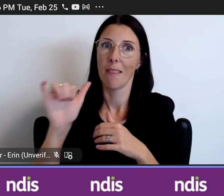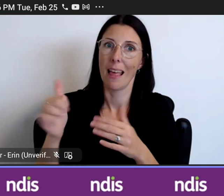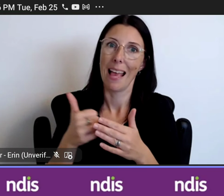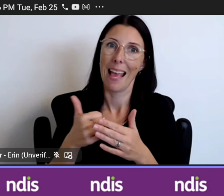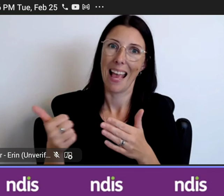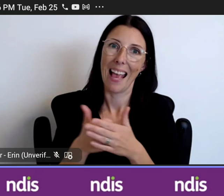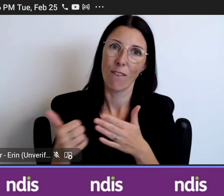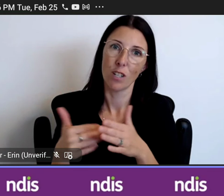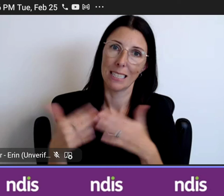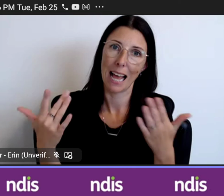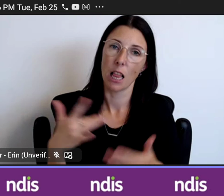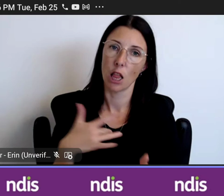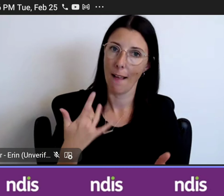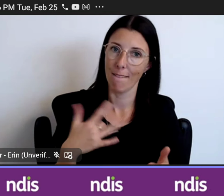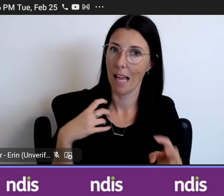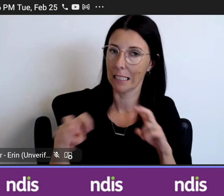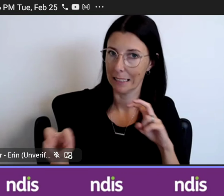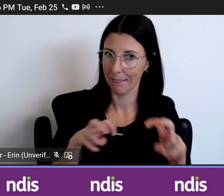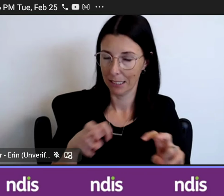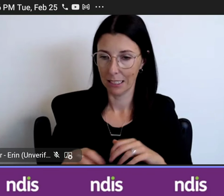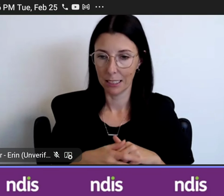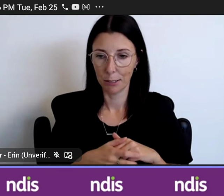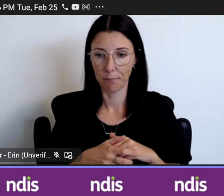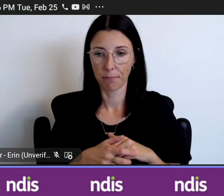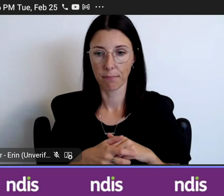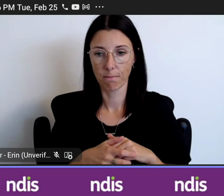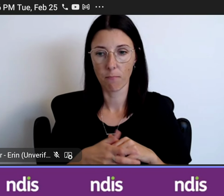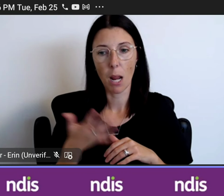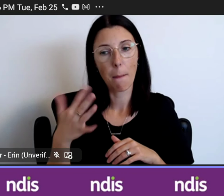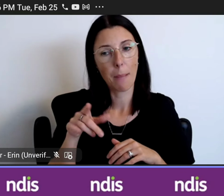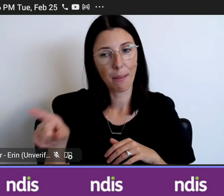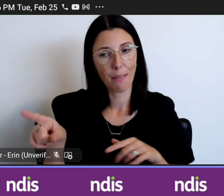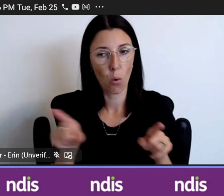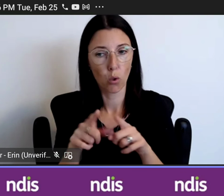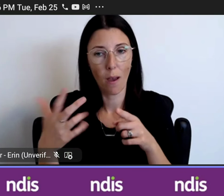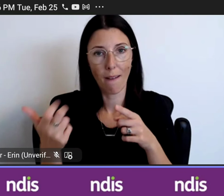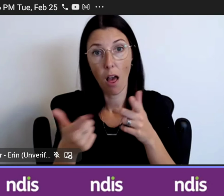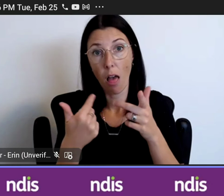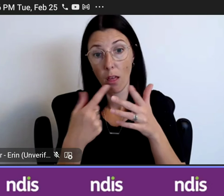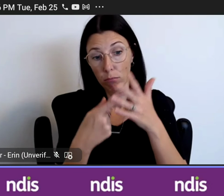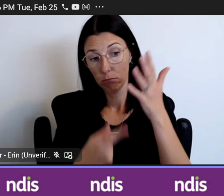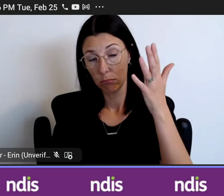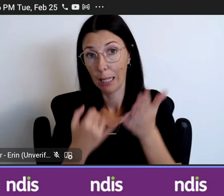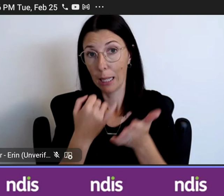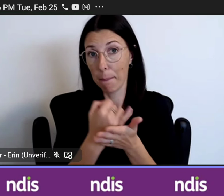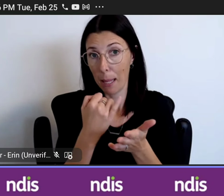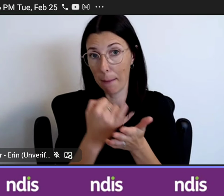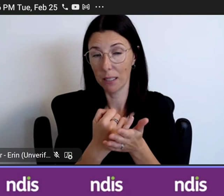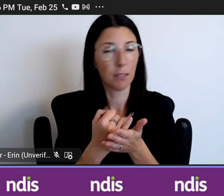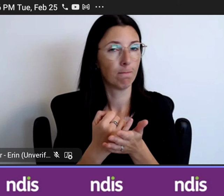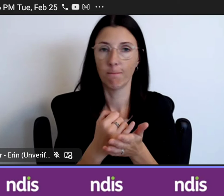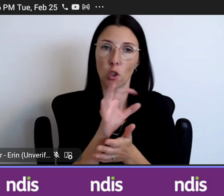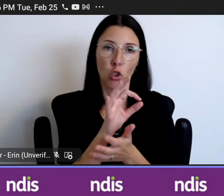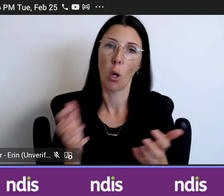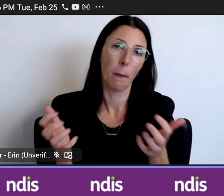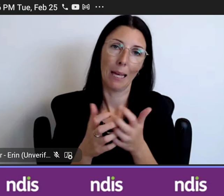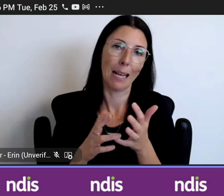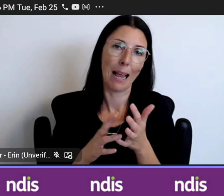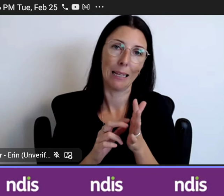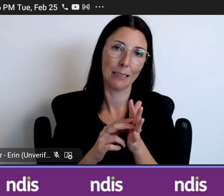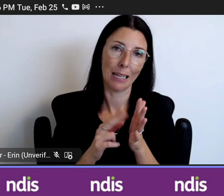activities. So they may also have other impairments which don't meet the NDIS